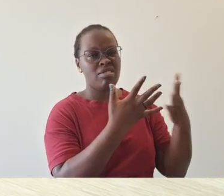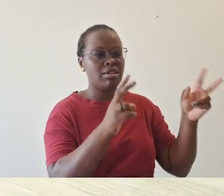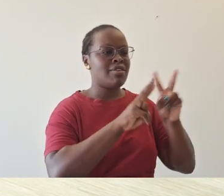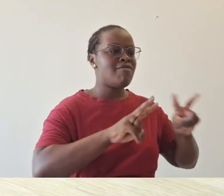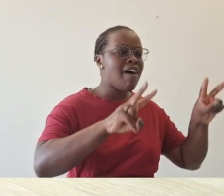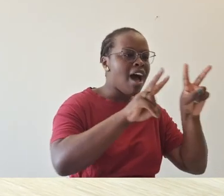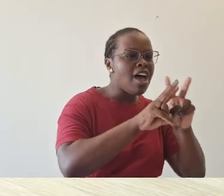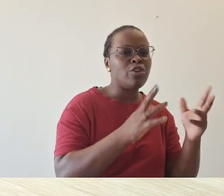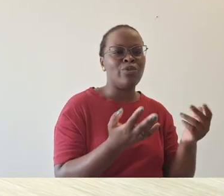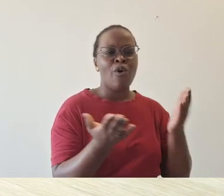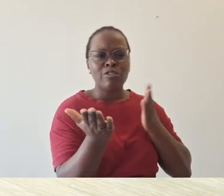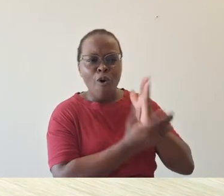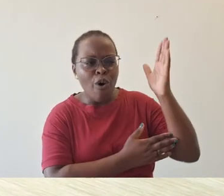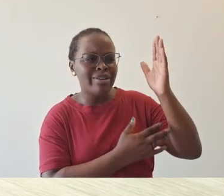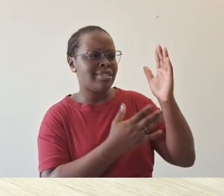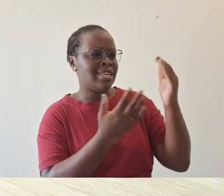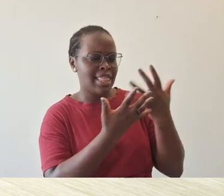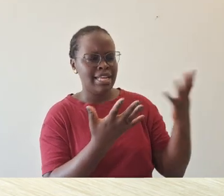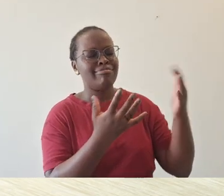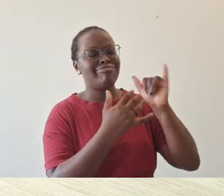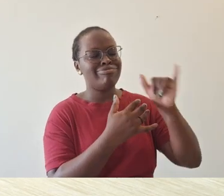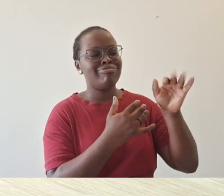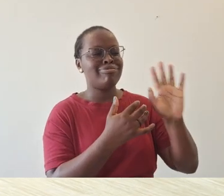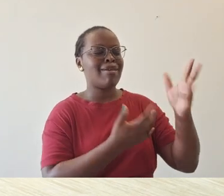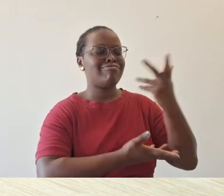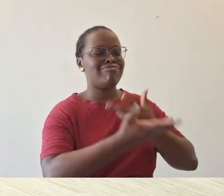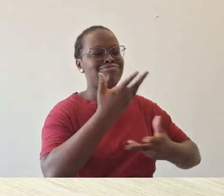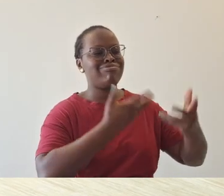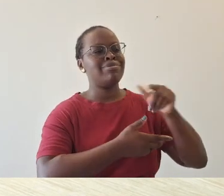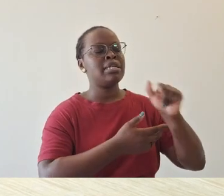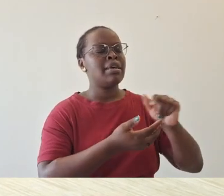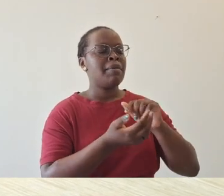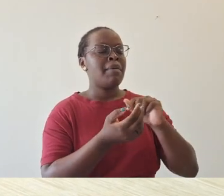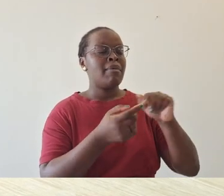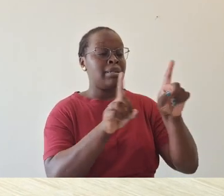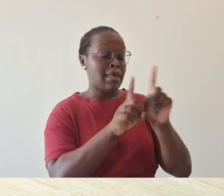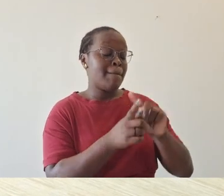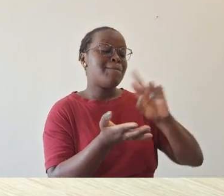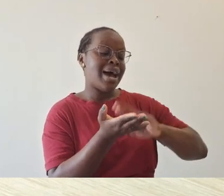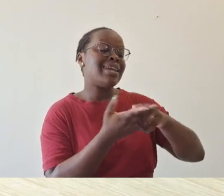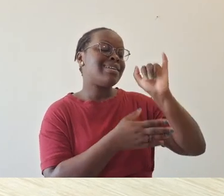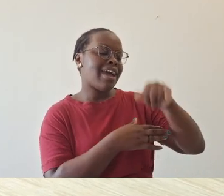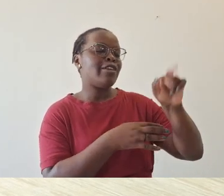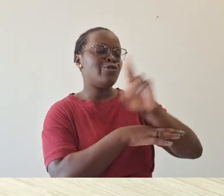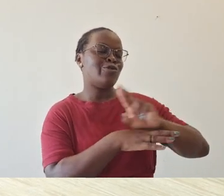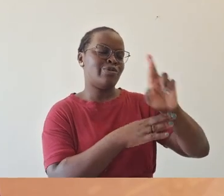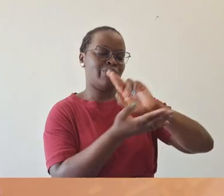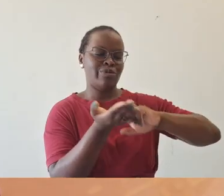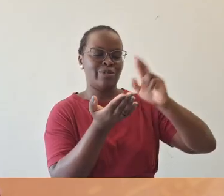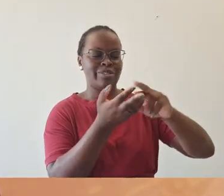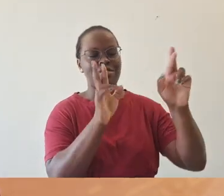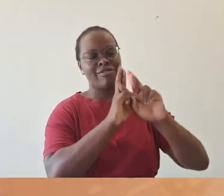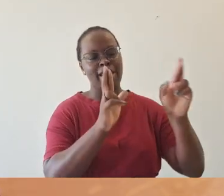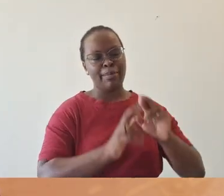teacher, but intentionally creating that time for them to engage with whatever resources around, whether technology or whether the books that they carry.